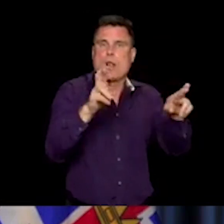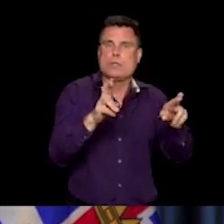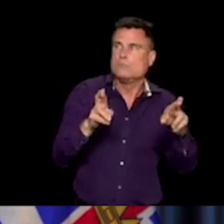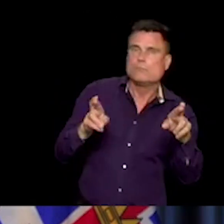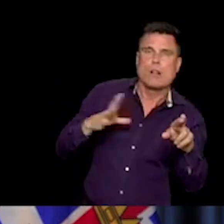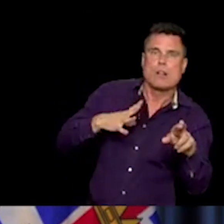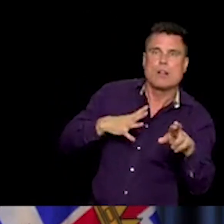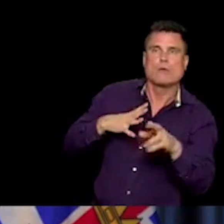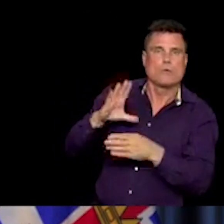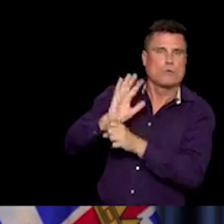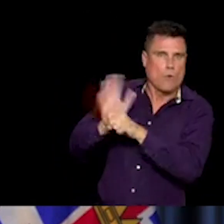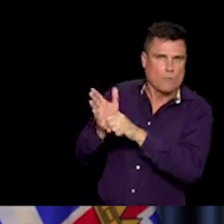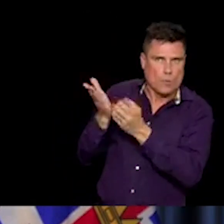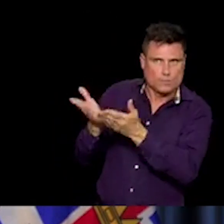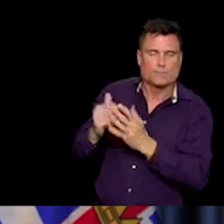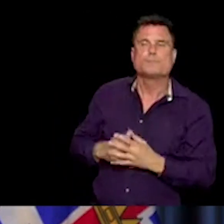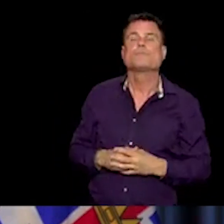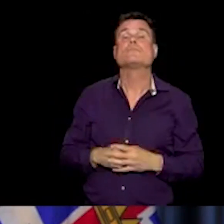Yesterday we had